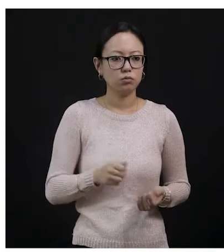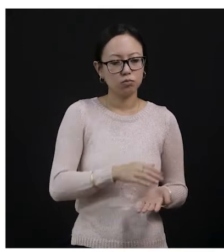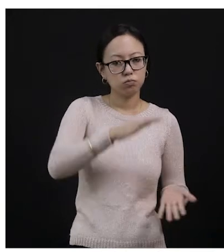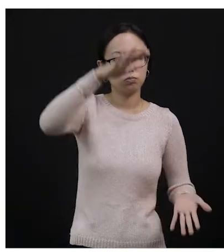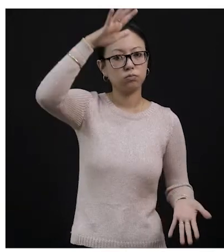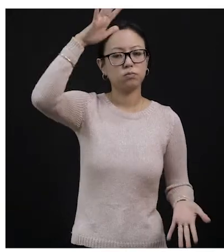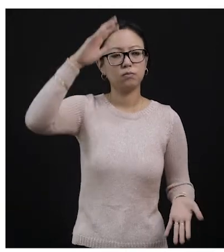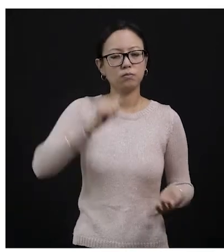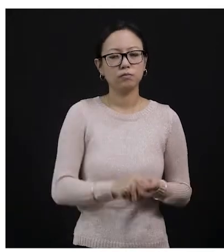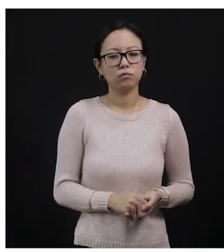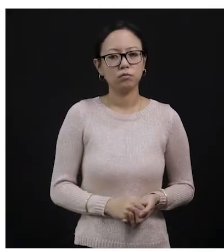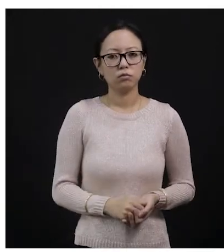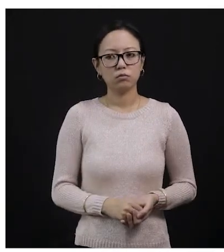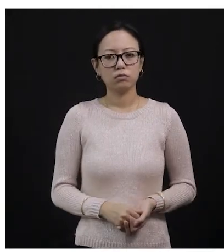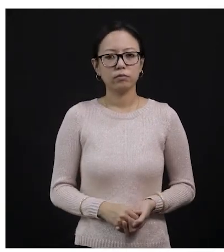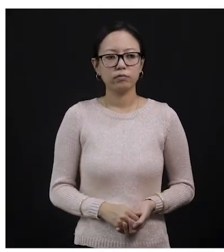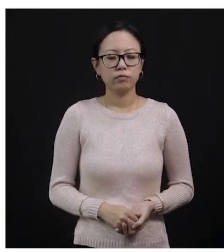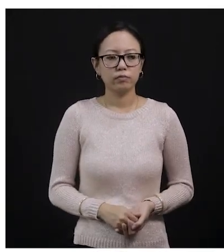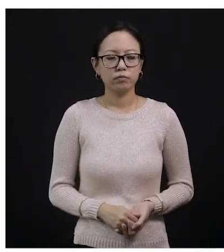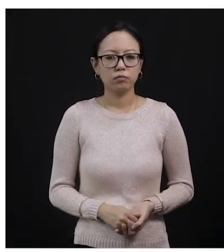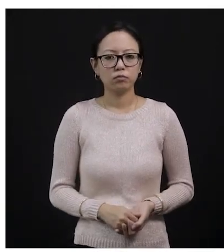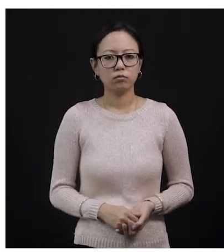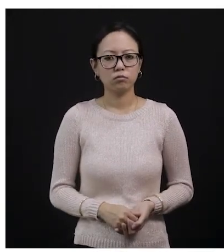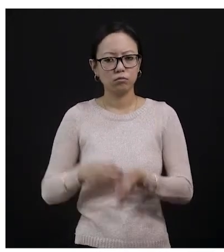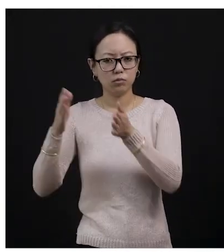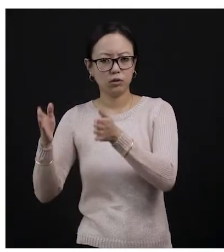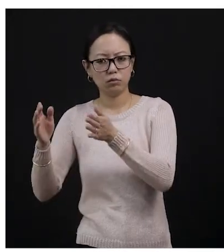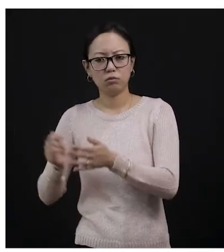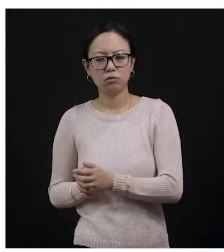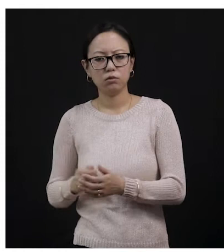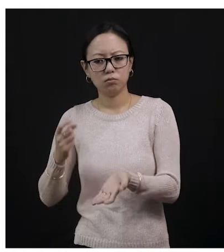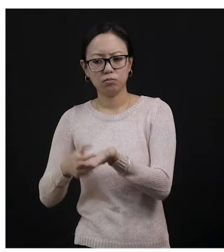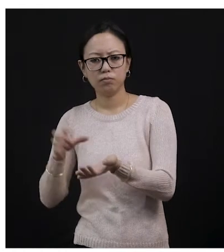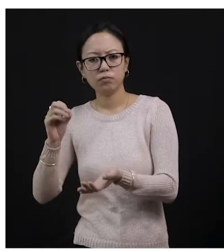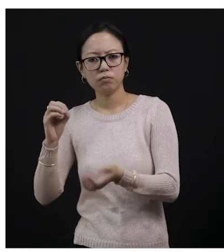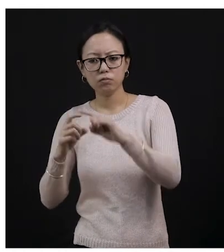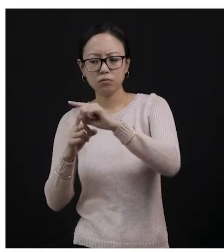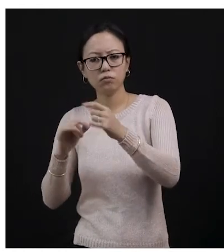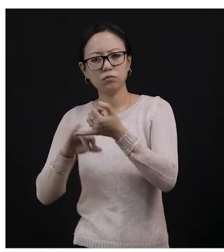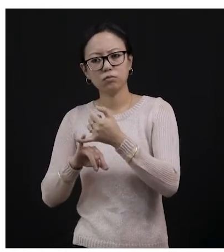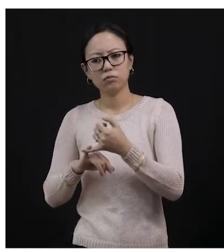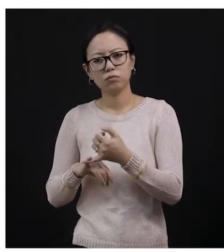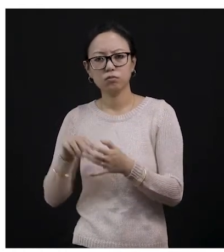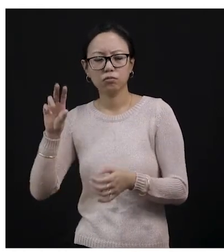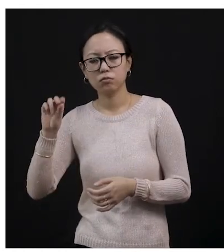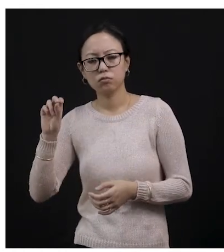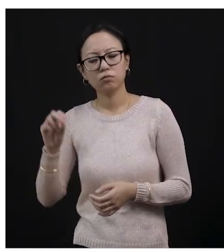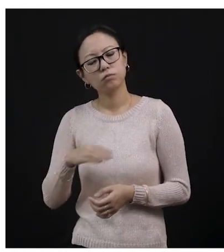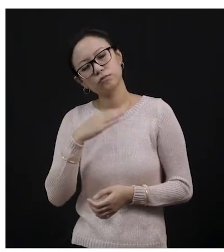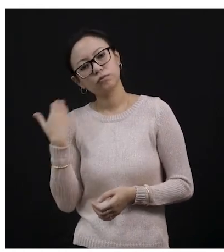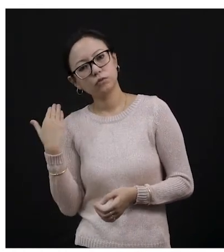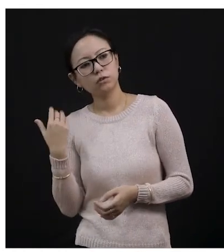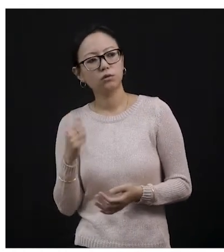effect. They will be growing without any effect. While this plant, without the roots, they would have died